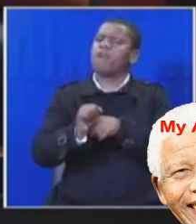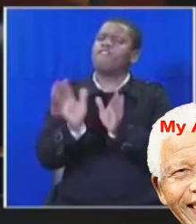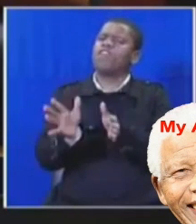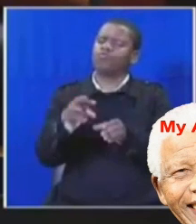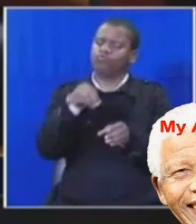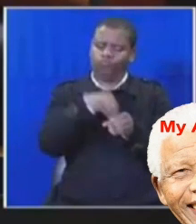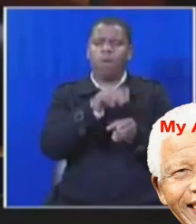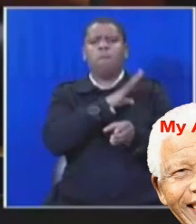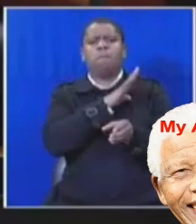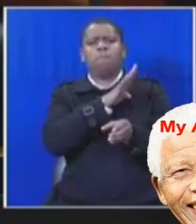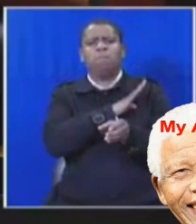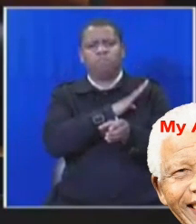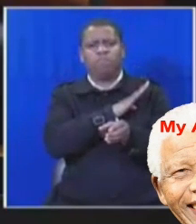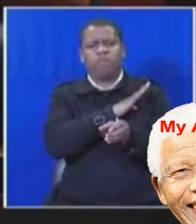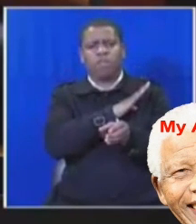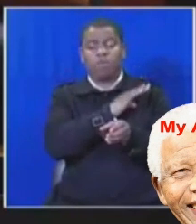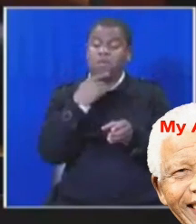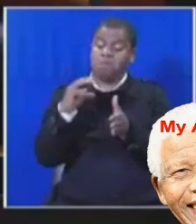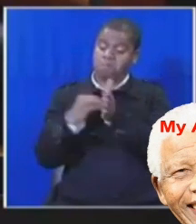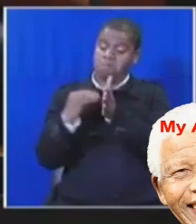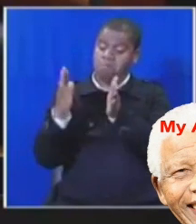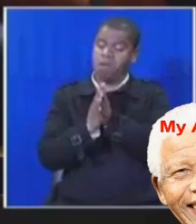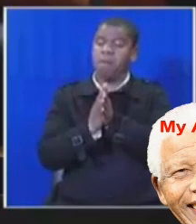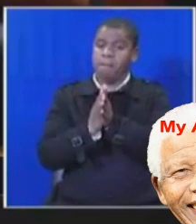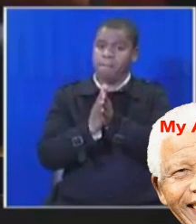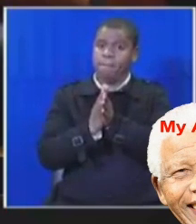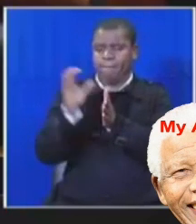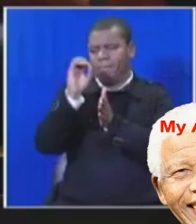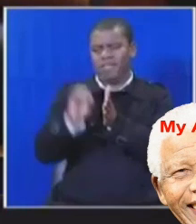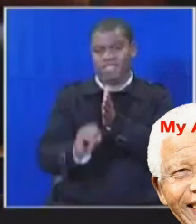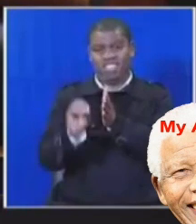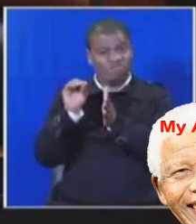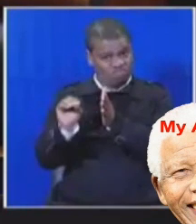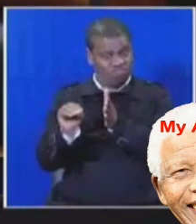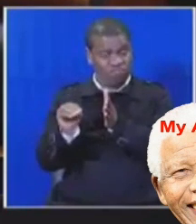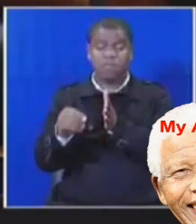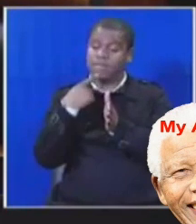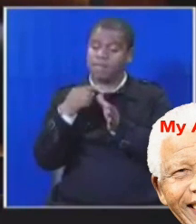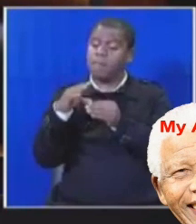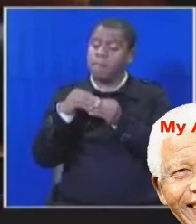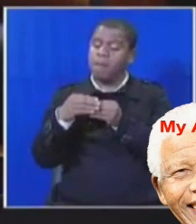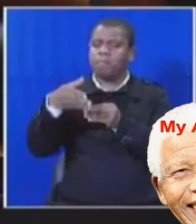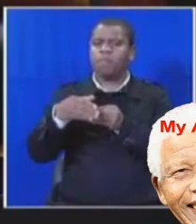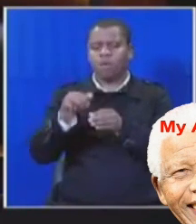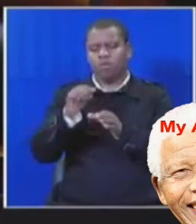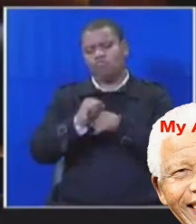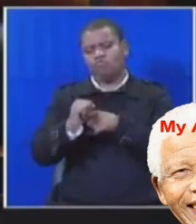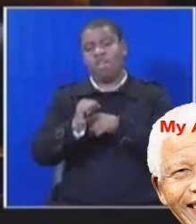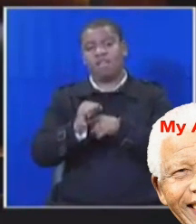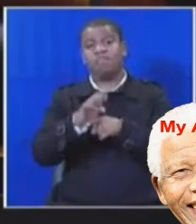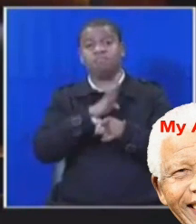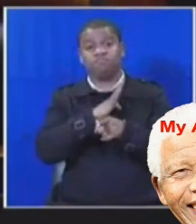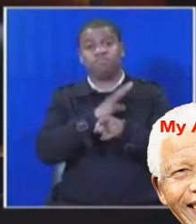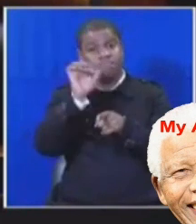Okay, we can put the percentage that there are members who are trained militarily,